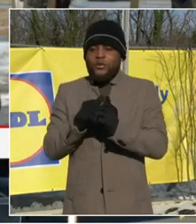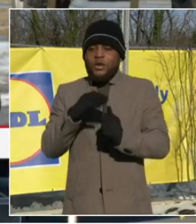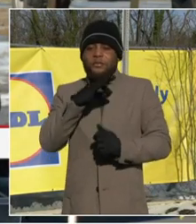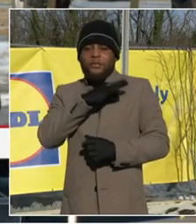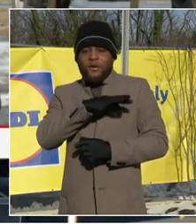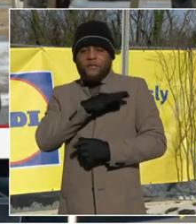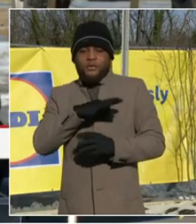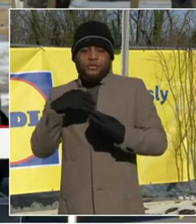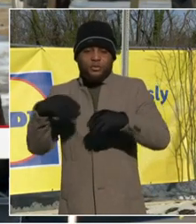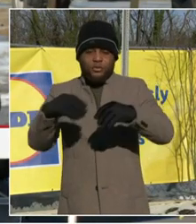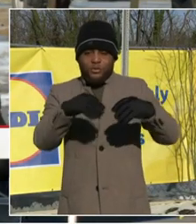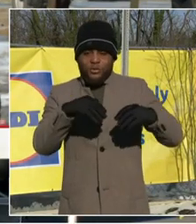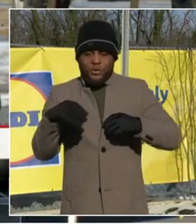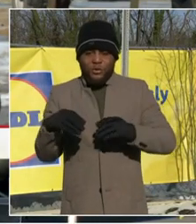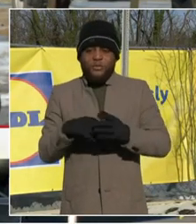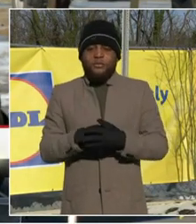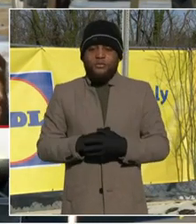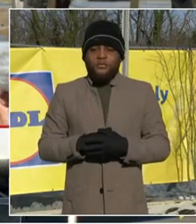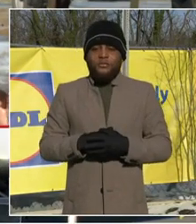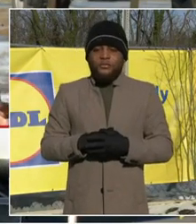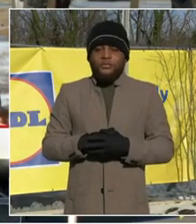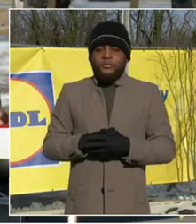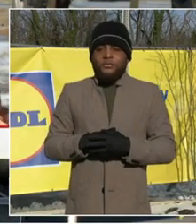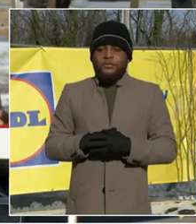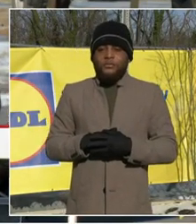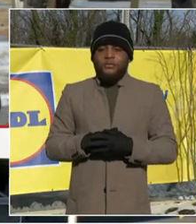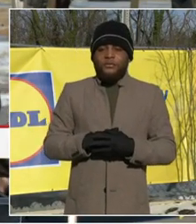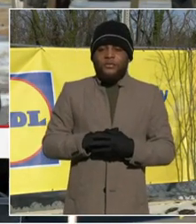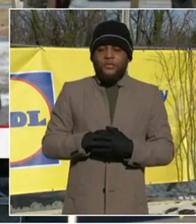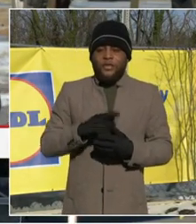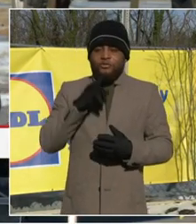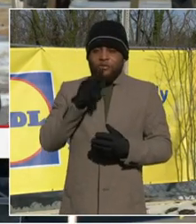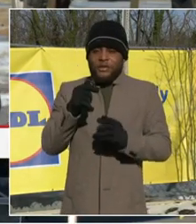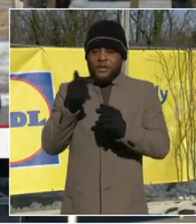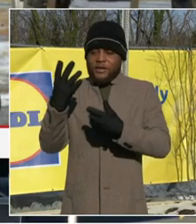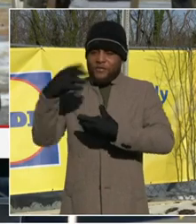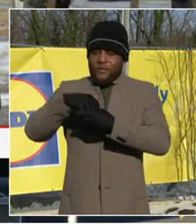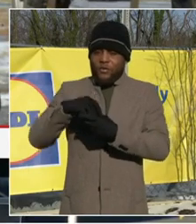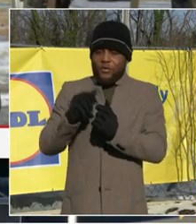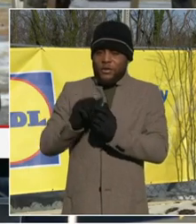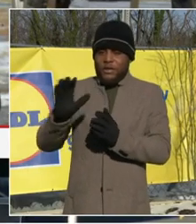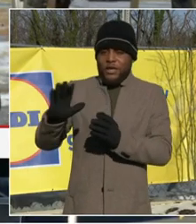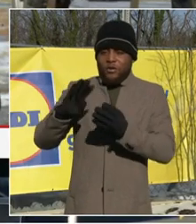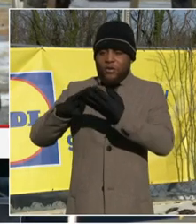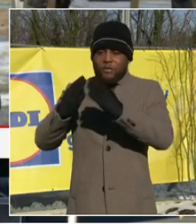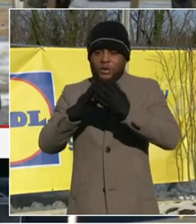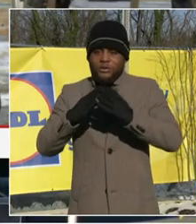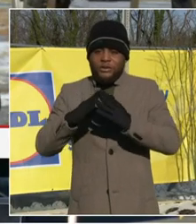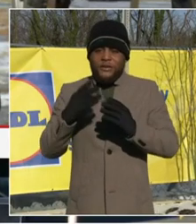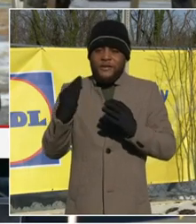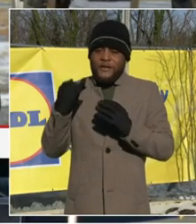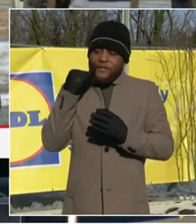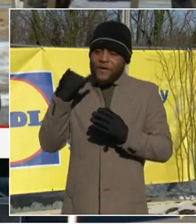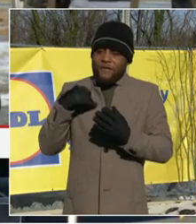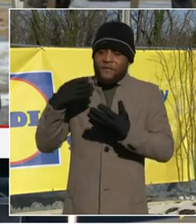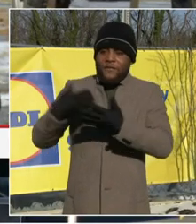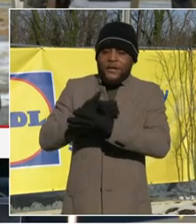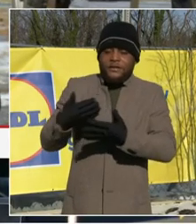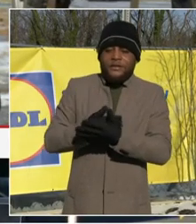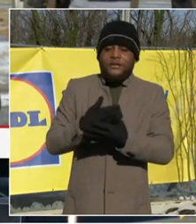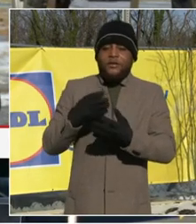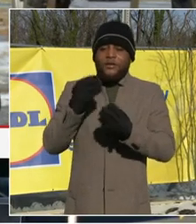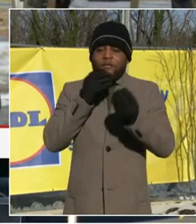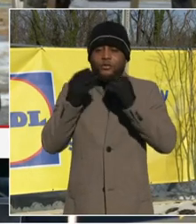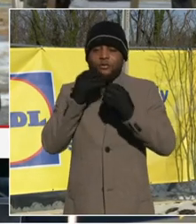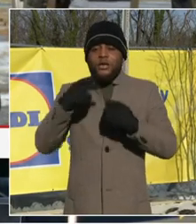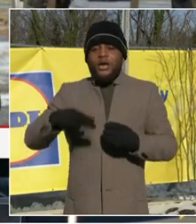high quality food seller right on the block. If it's a corner store, if it has fresh food and high quality food offerings,